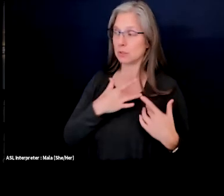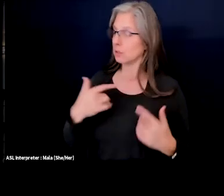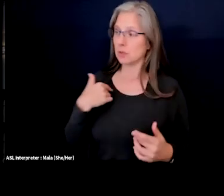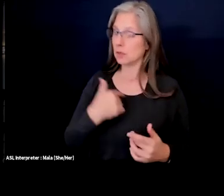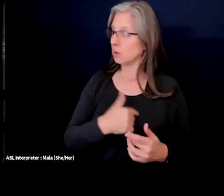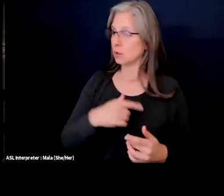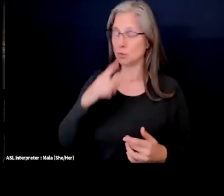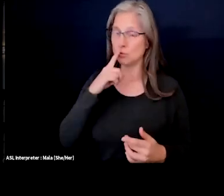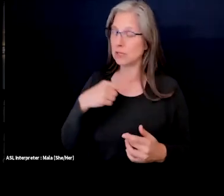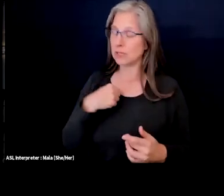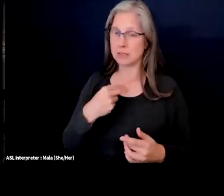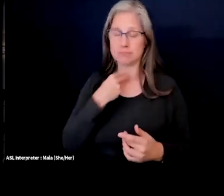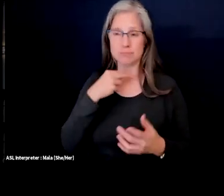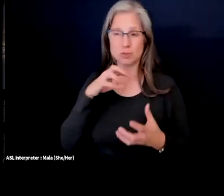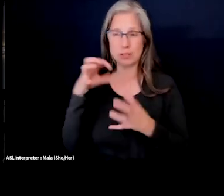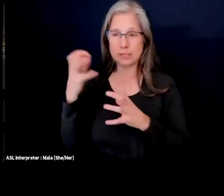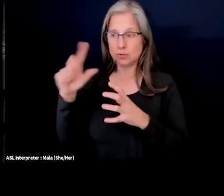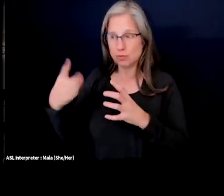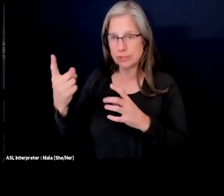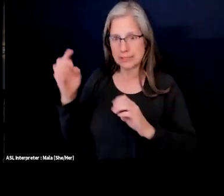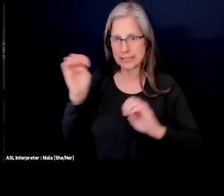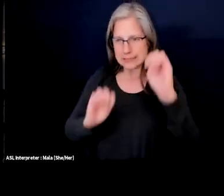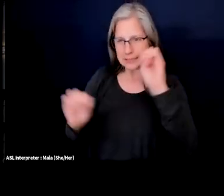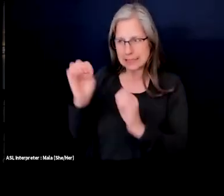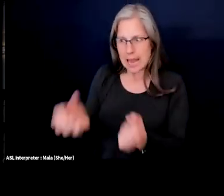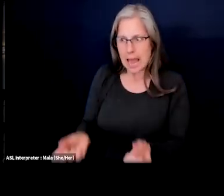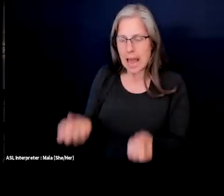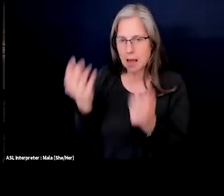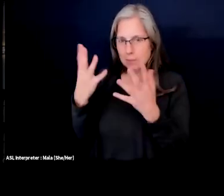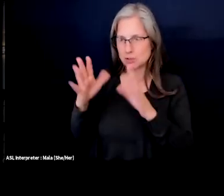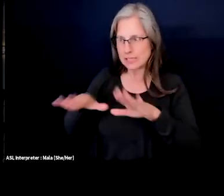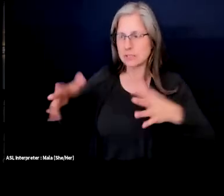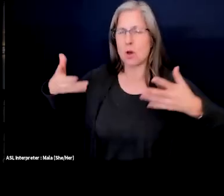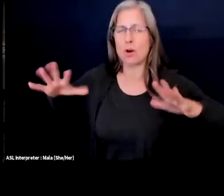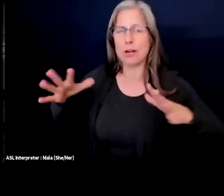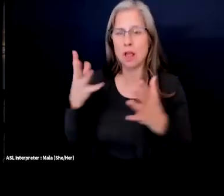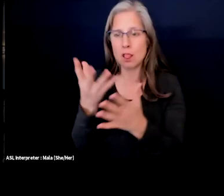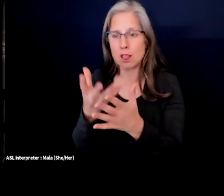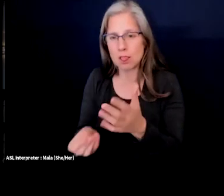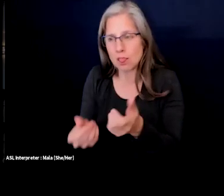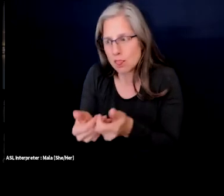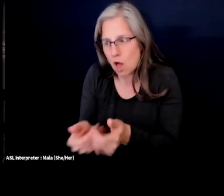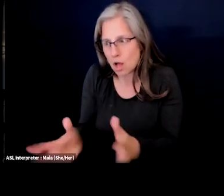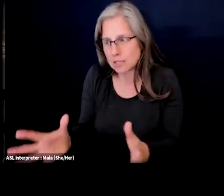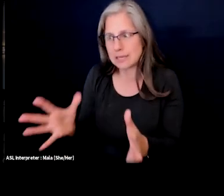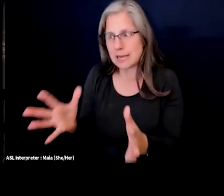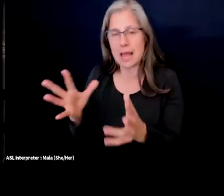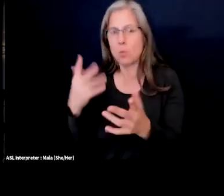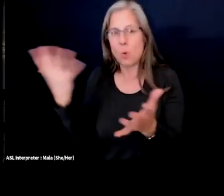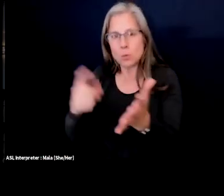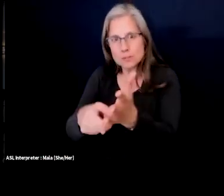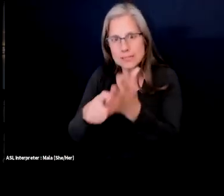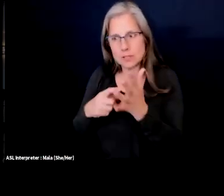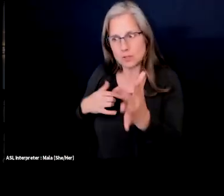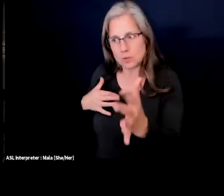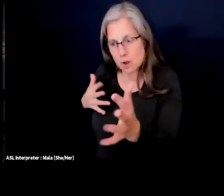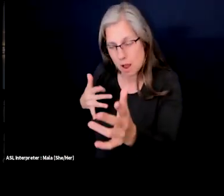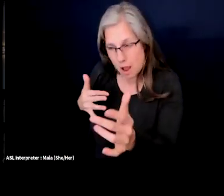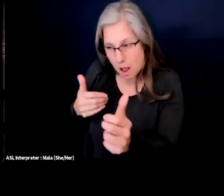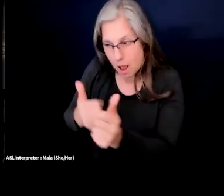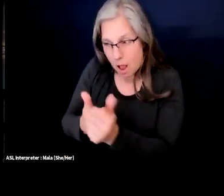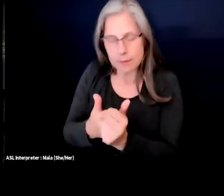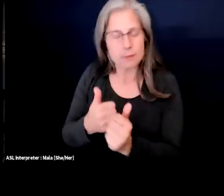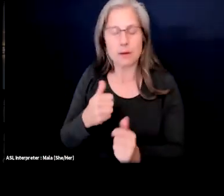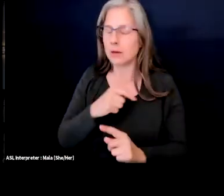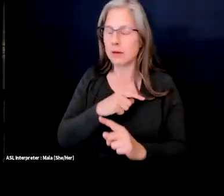really be in a crisis, just assessing how much kids have lost and what it's going to take to get them back up to speed. But I